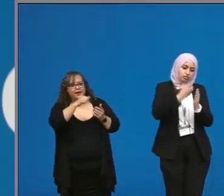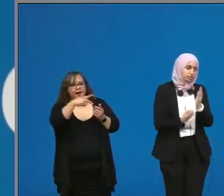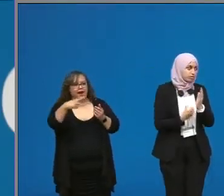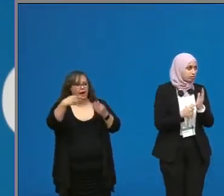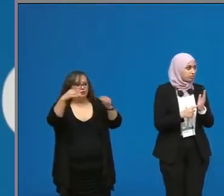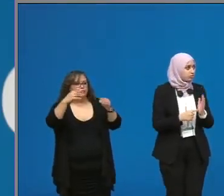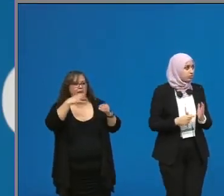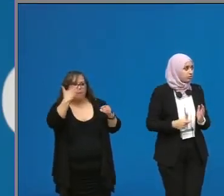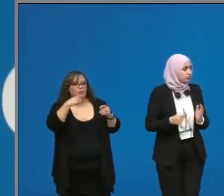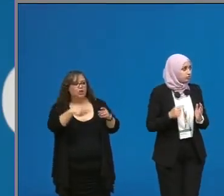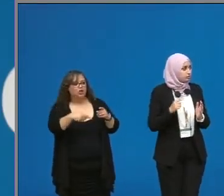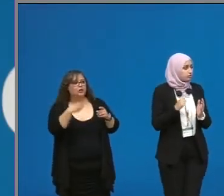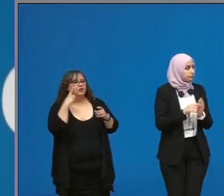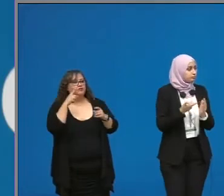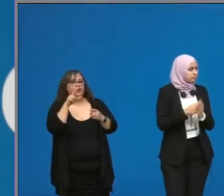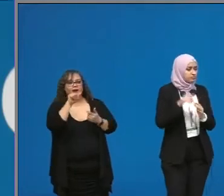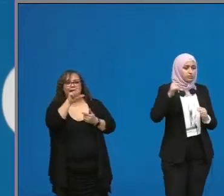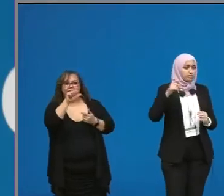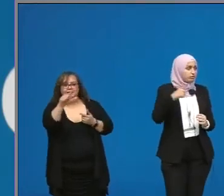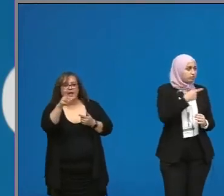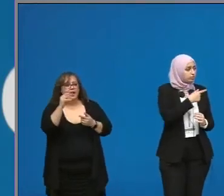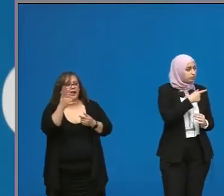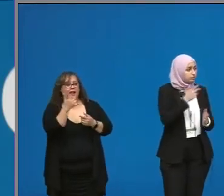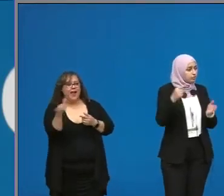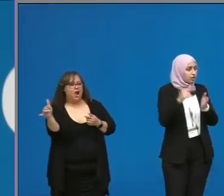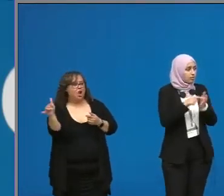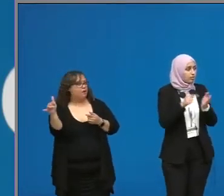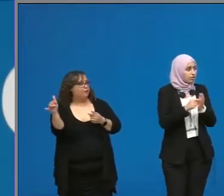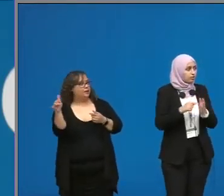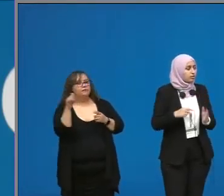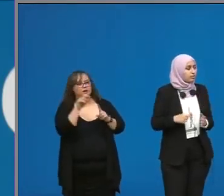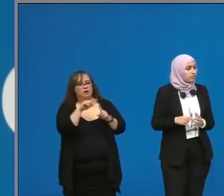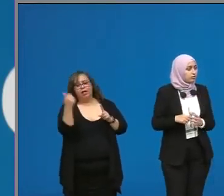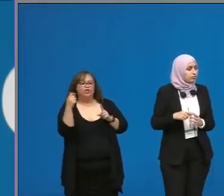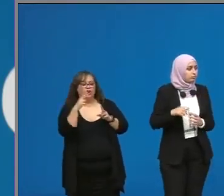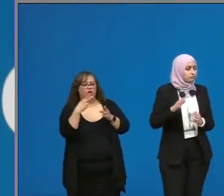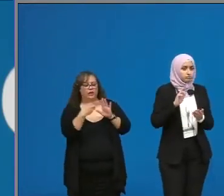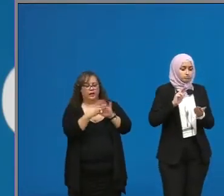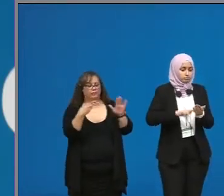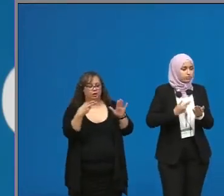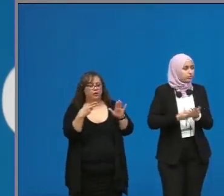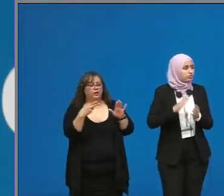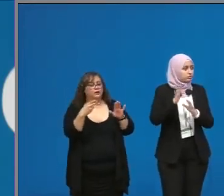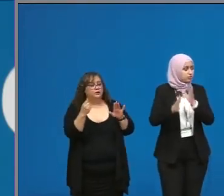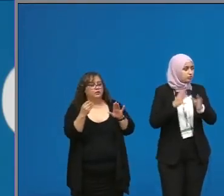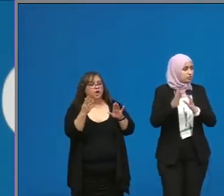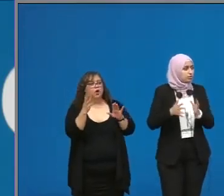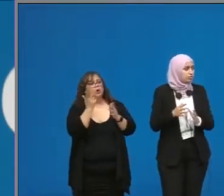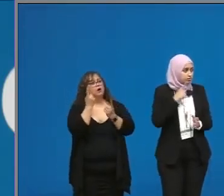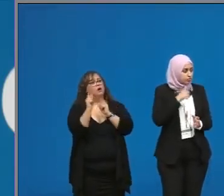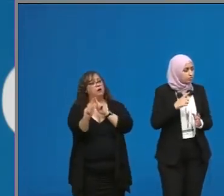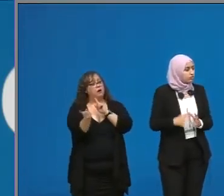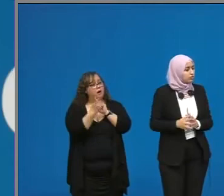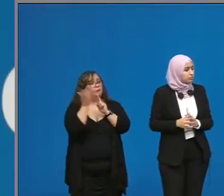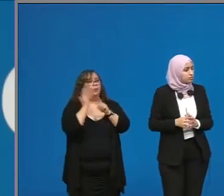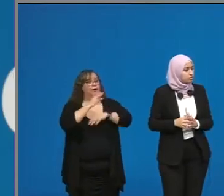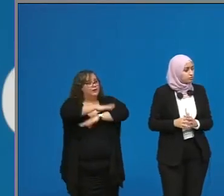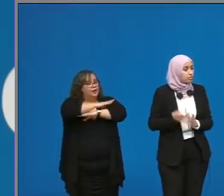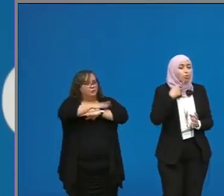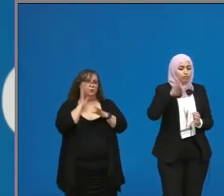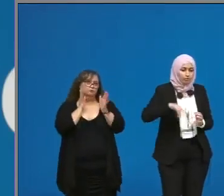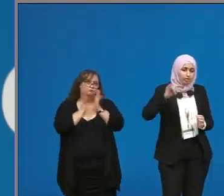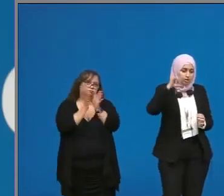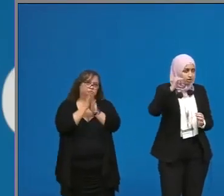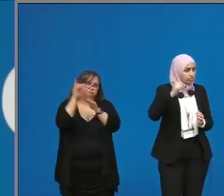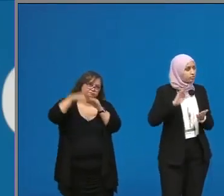for American Sign Language. And for Arabic Sign Language, we have Al-Turjuman, okay? Talk to us, please, at our booth, and we'll tell you more. But we have